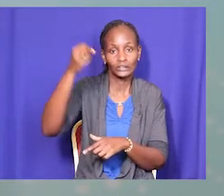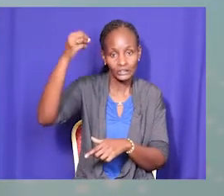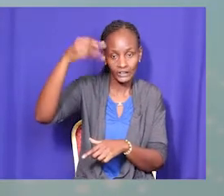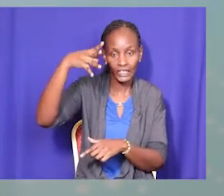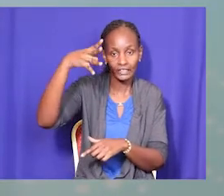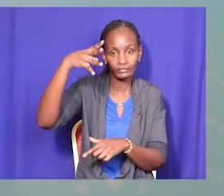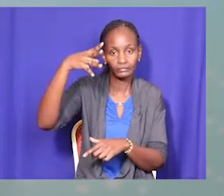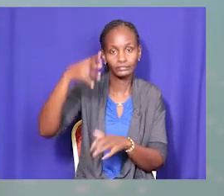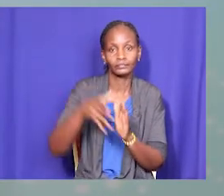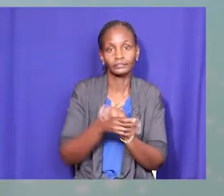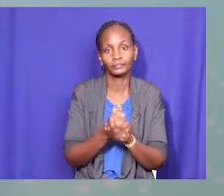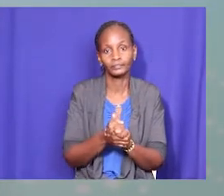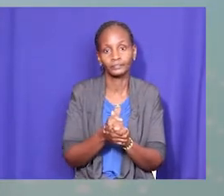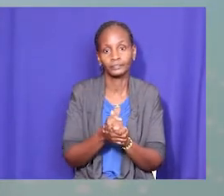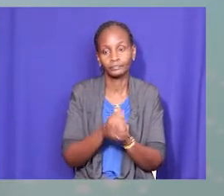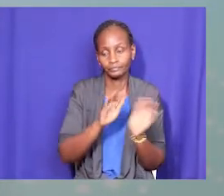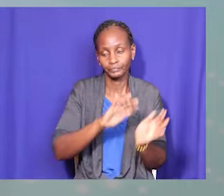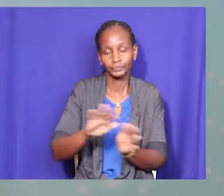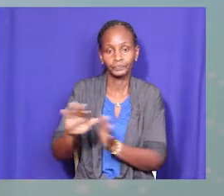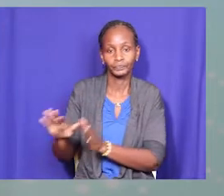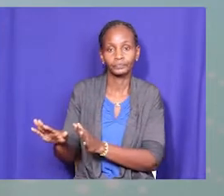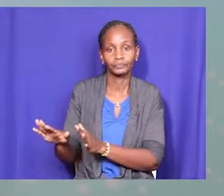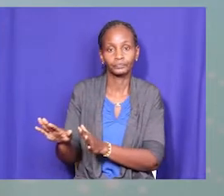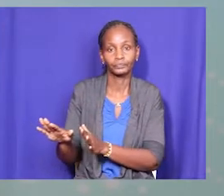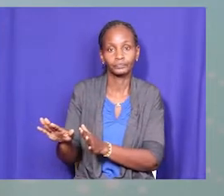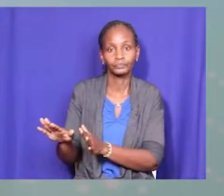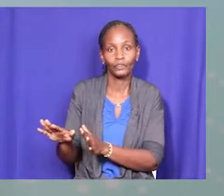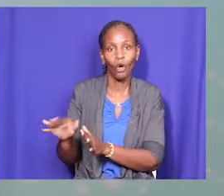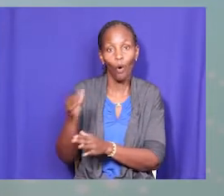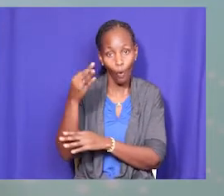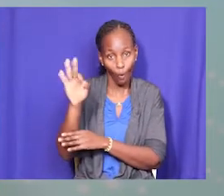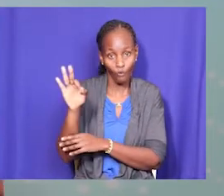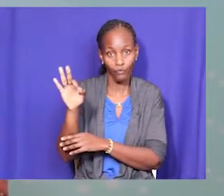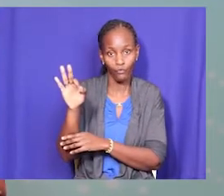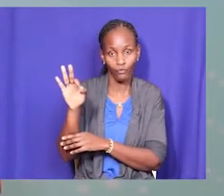I'll put that down and switch off the power.